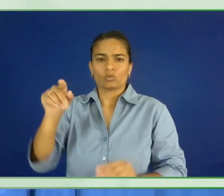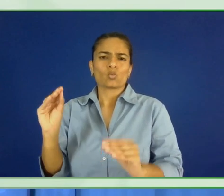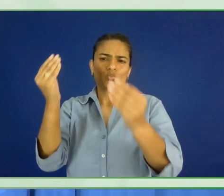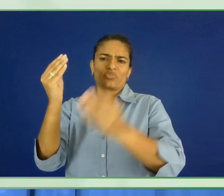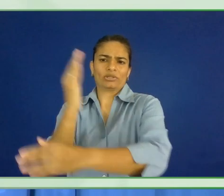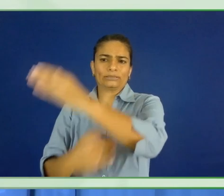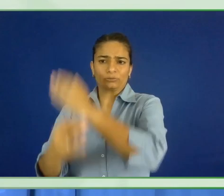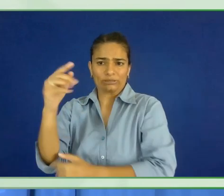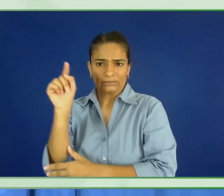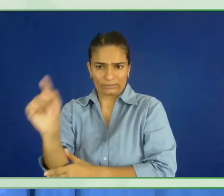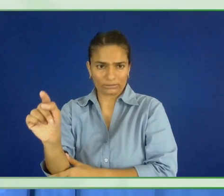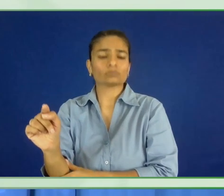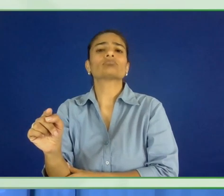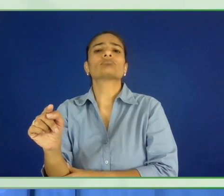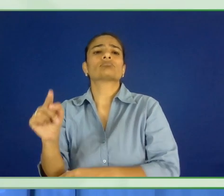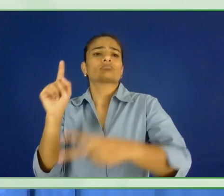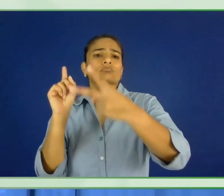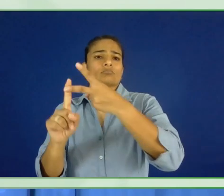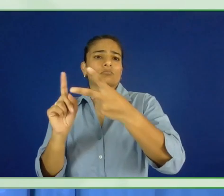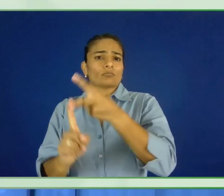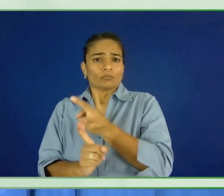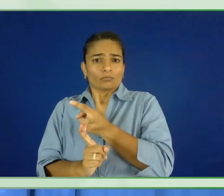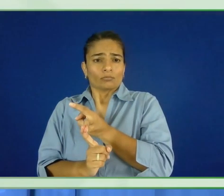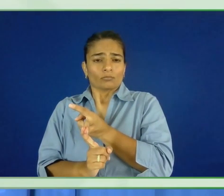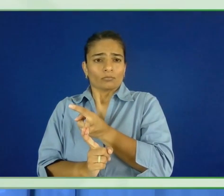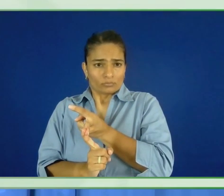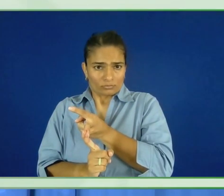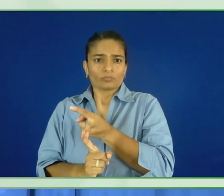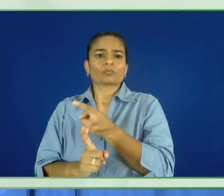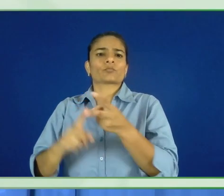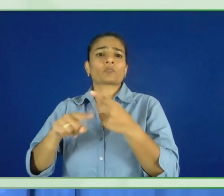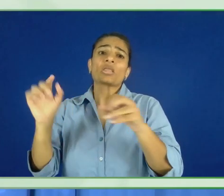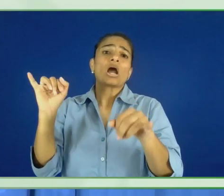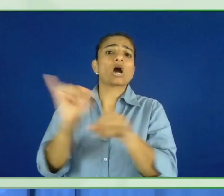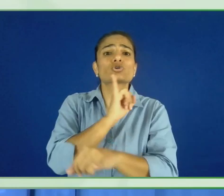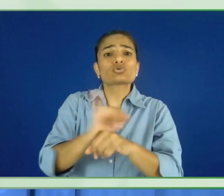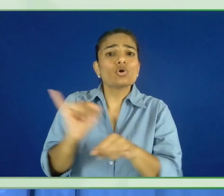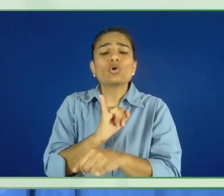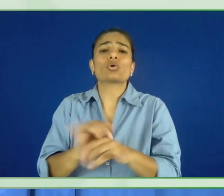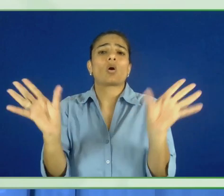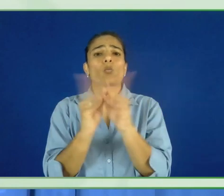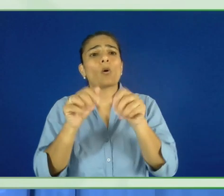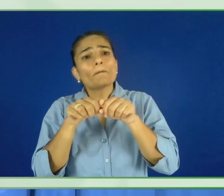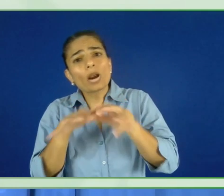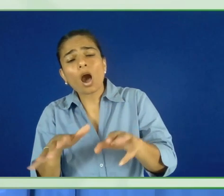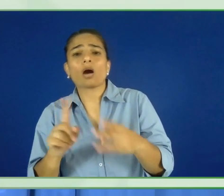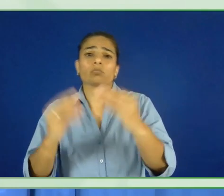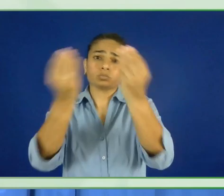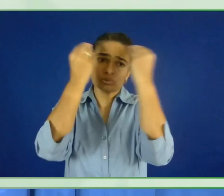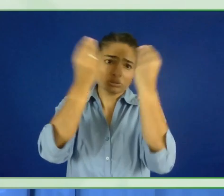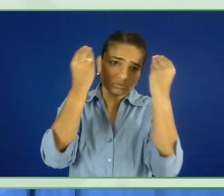internships or webinars, but another person needs to be trained also. It's the employer. And as I mentioned, we